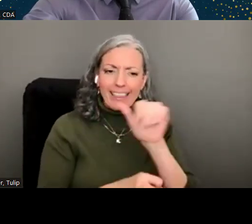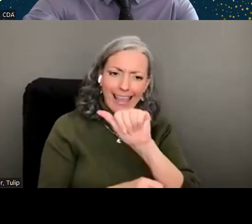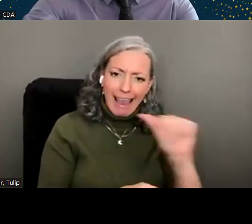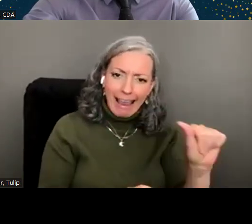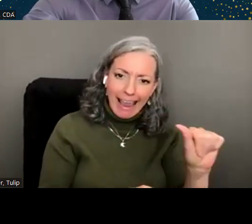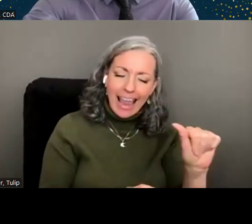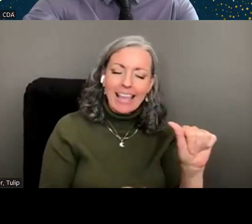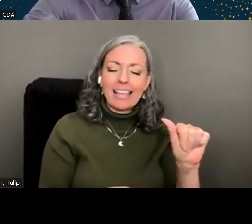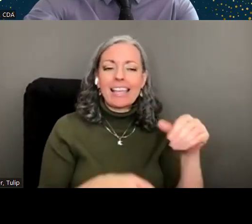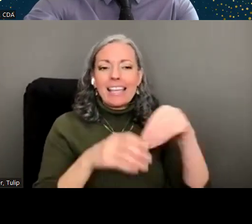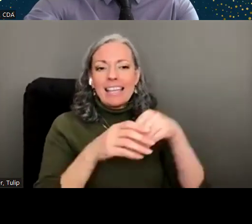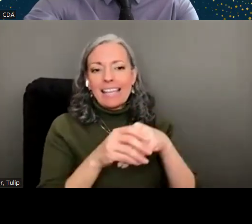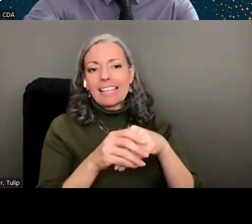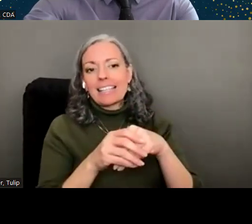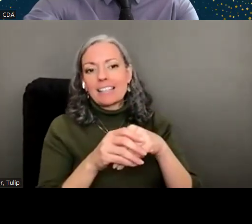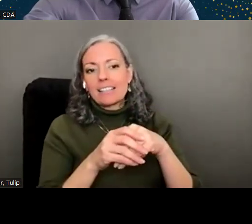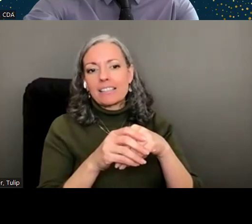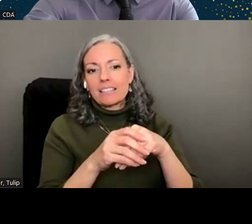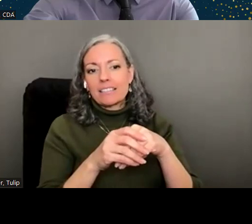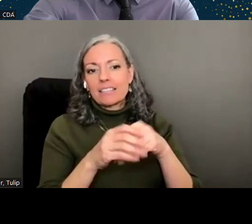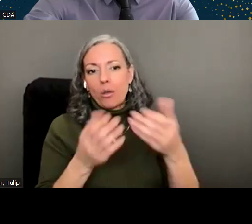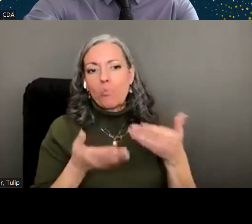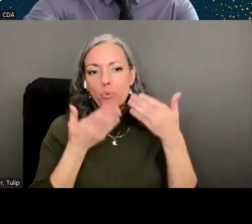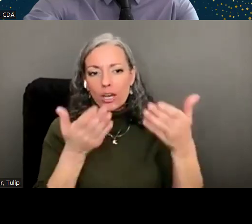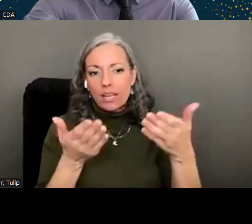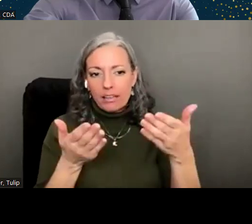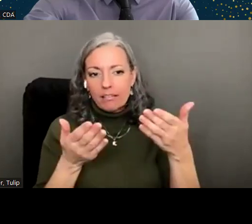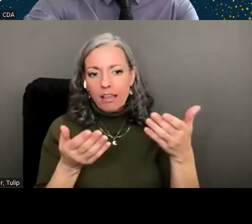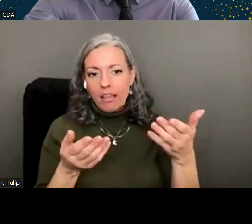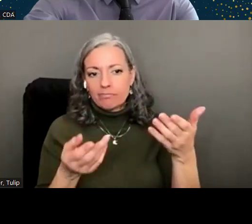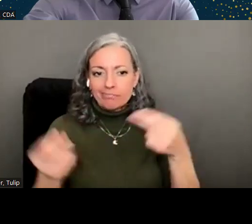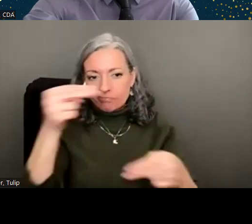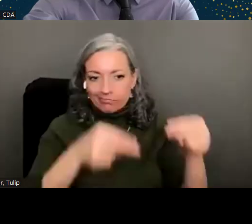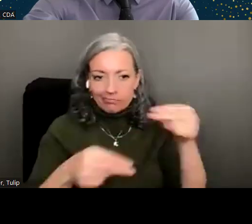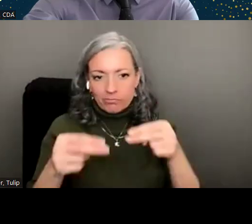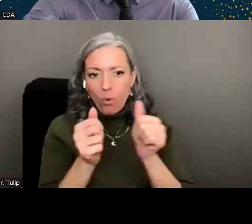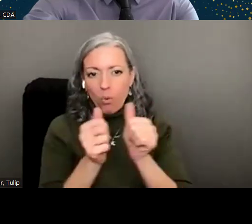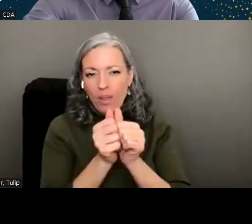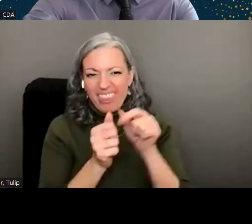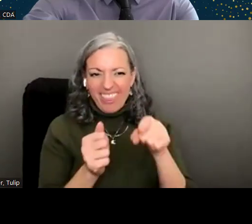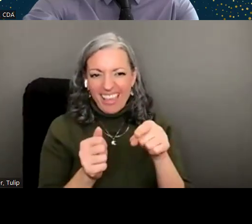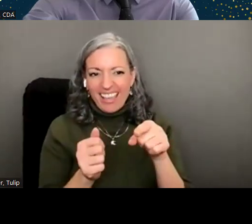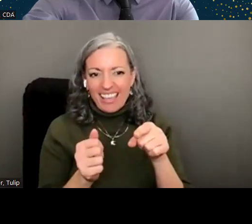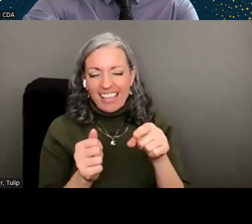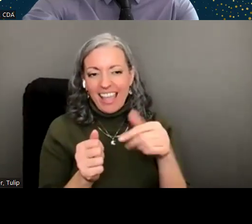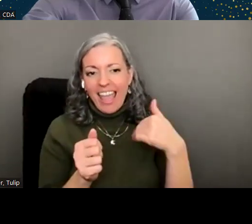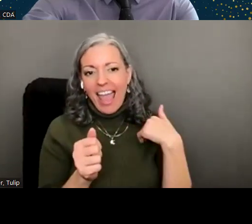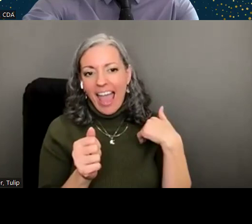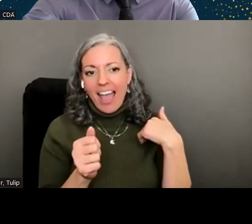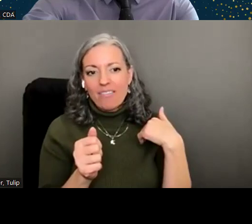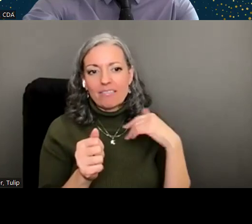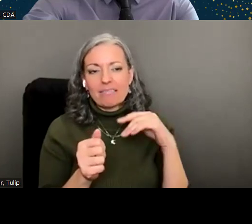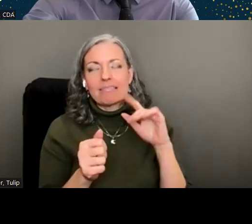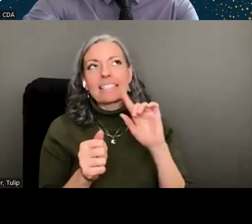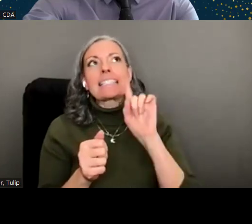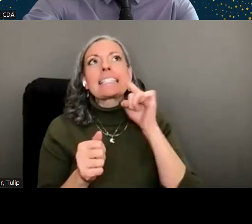the state doing to bring participants with severe impairments into the dialogue